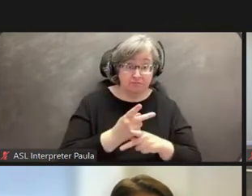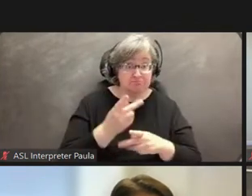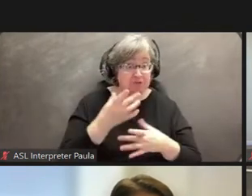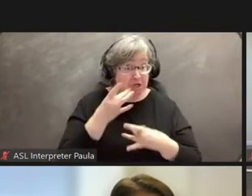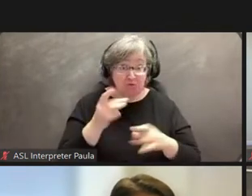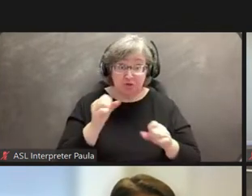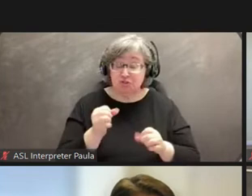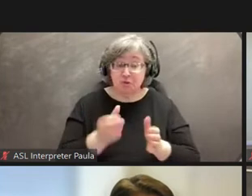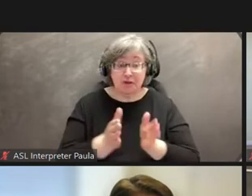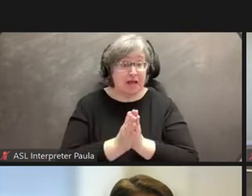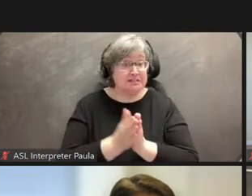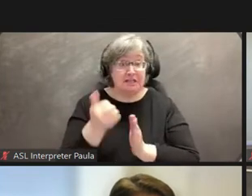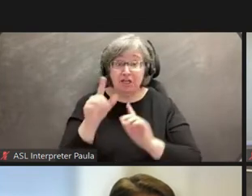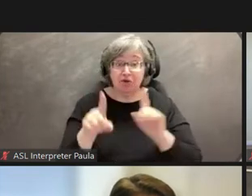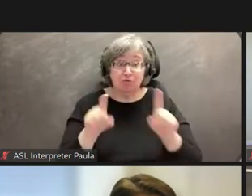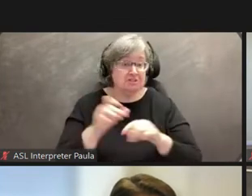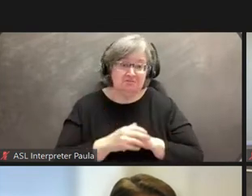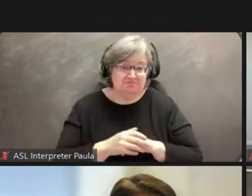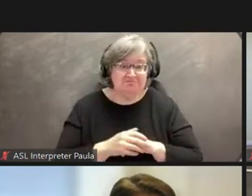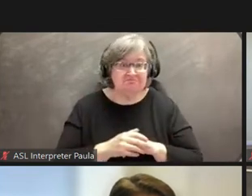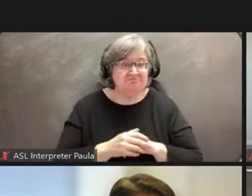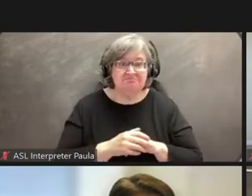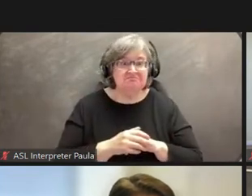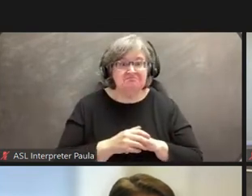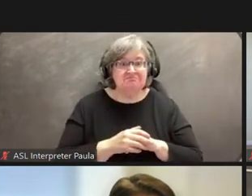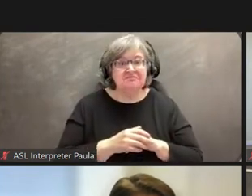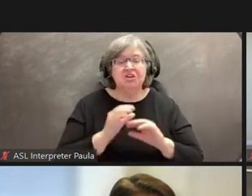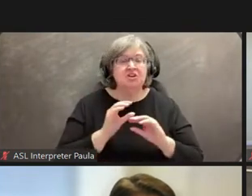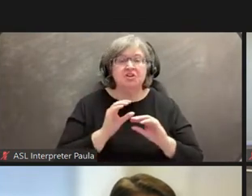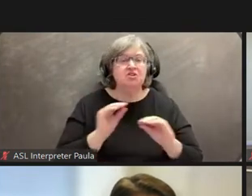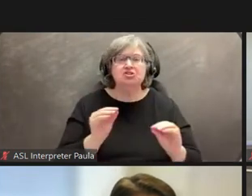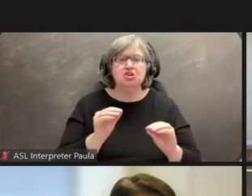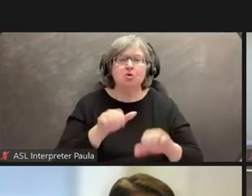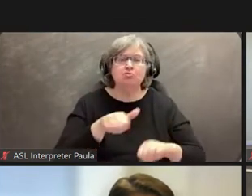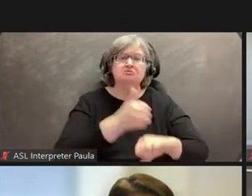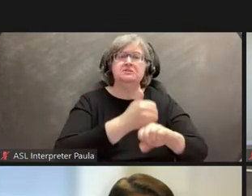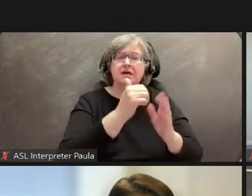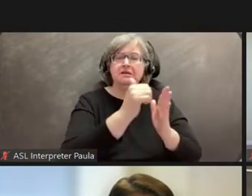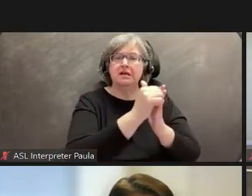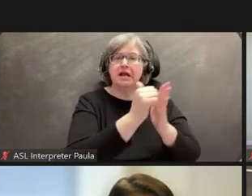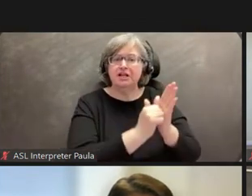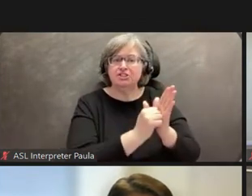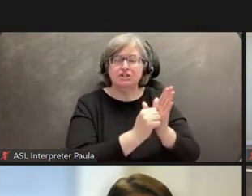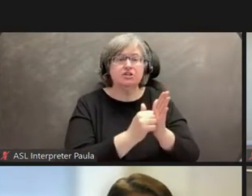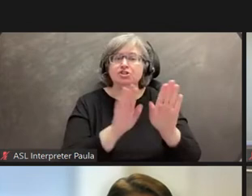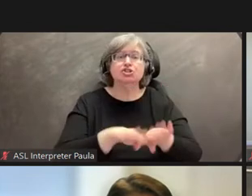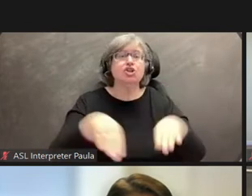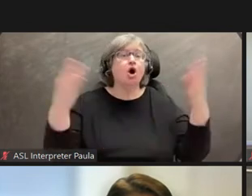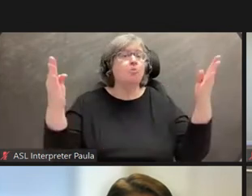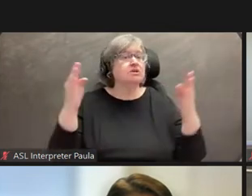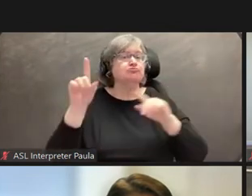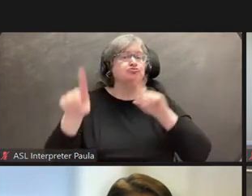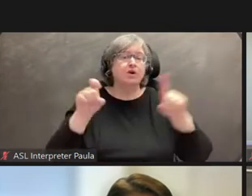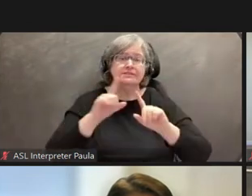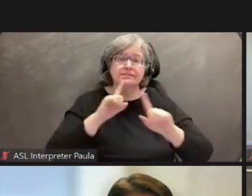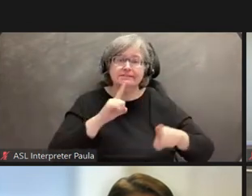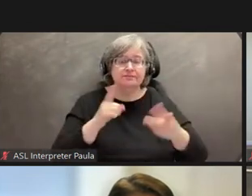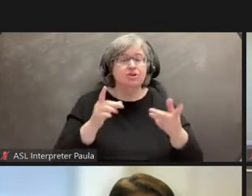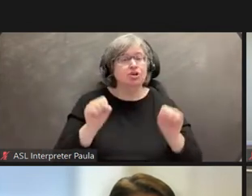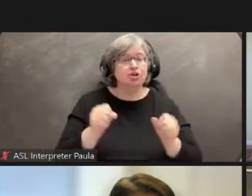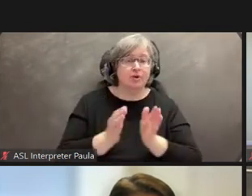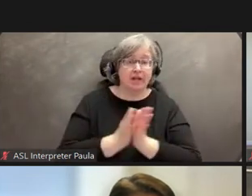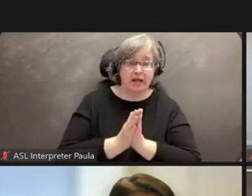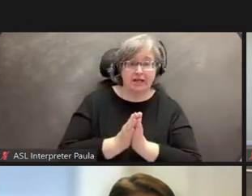ask your any question. It's not got a specific agenda. It's basically open Q&A for people to just come on if they have questions about their